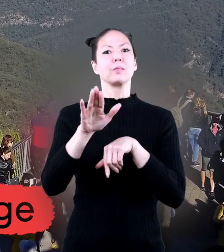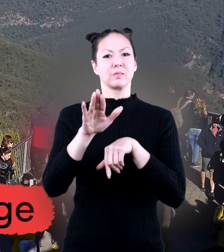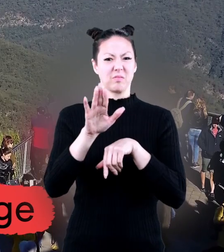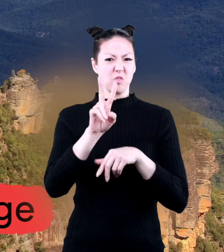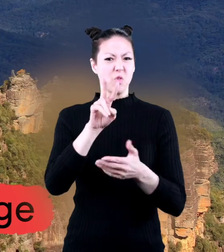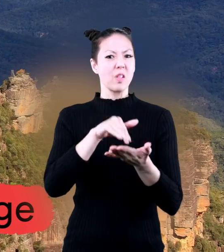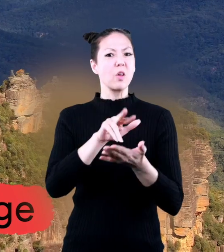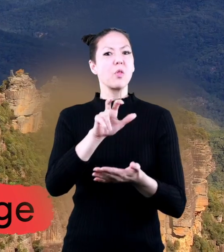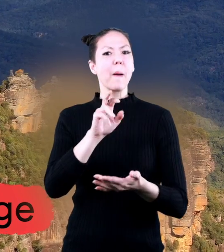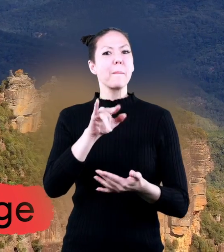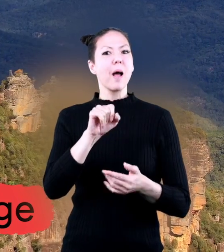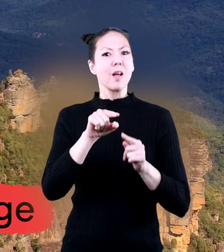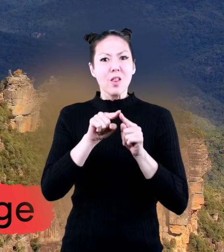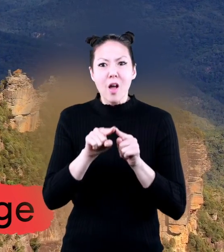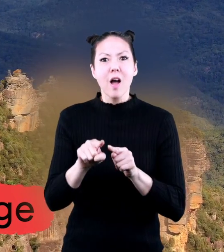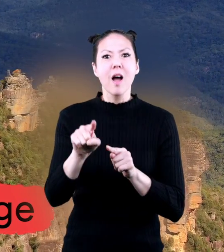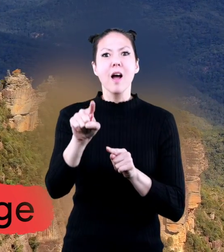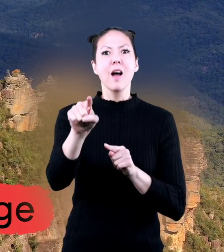is a stretch of mountains